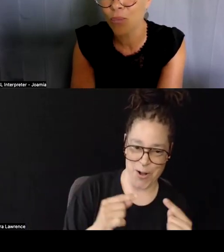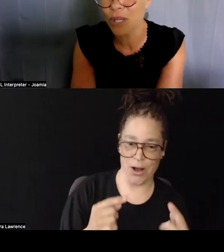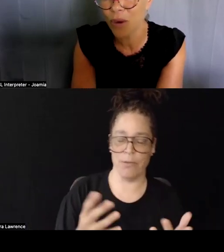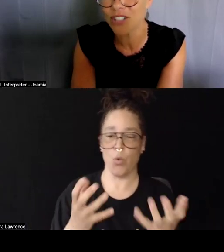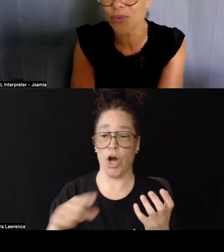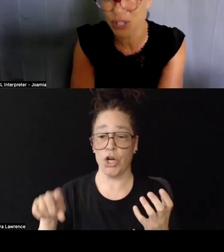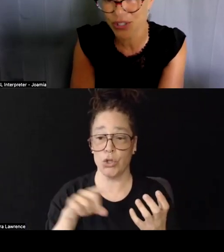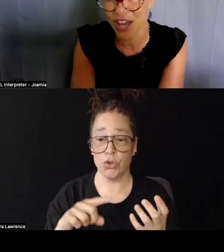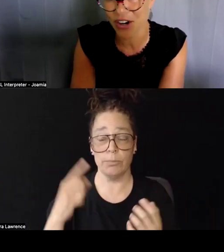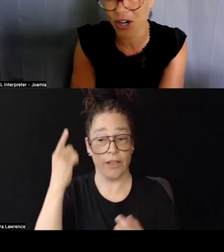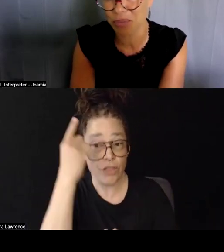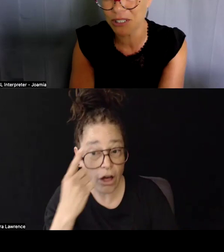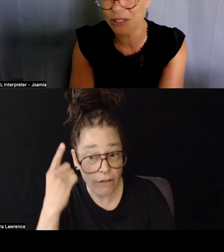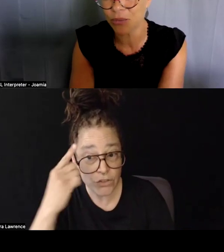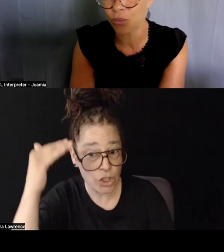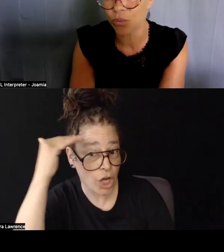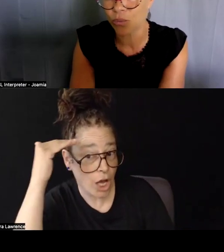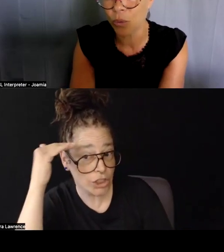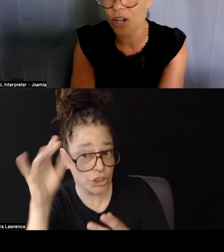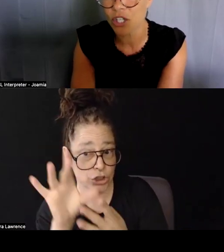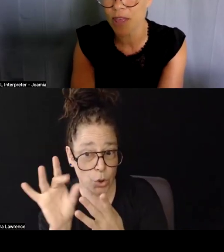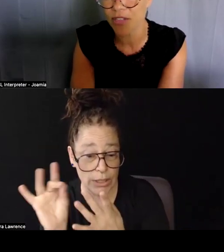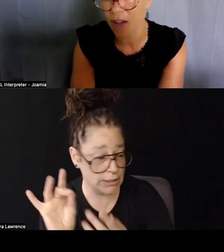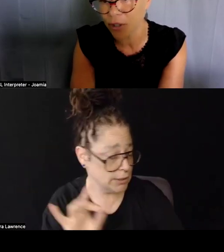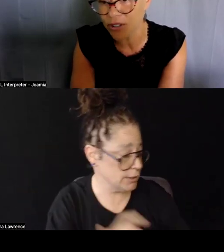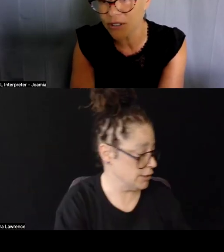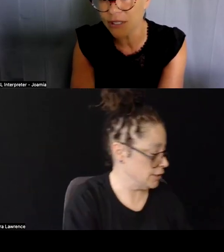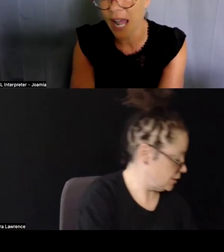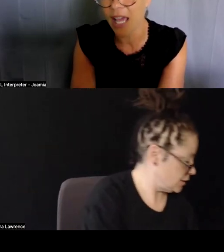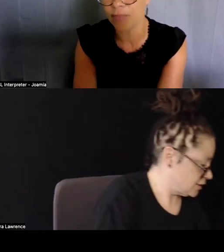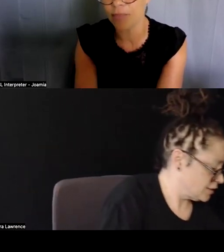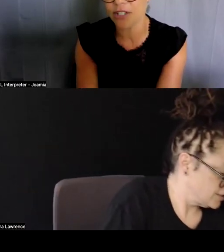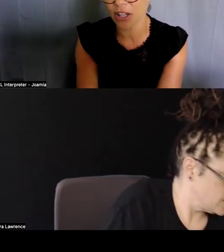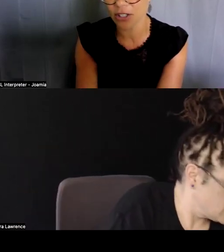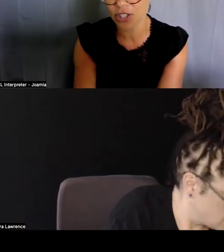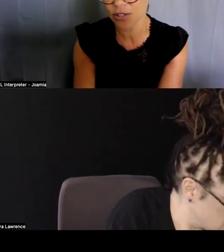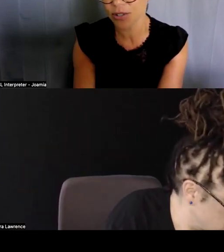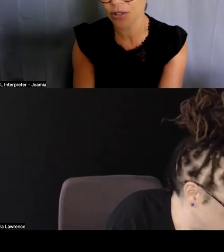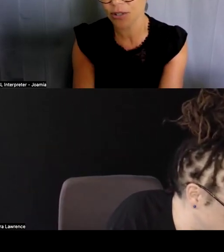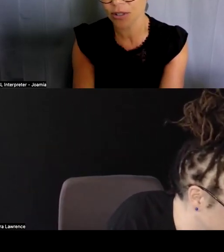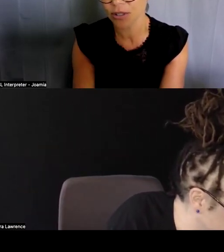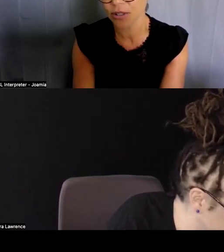And when we want to reduce that harm, we want you to be thoughtful and be